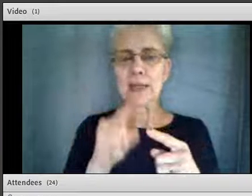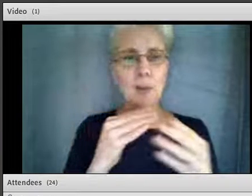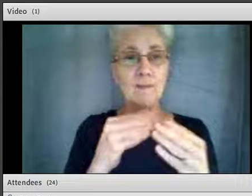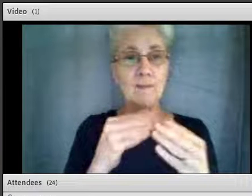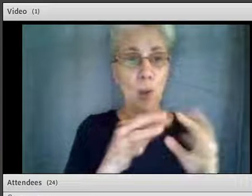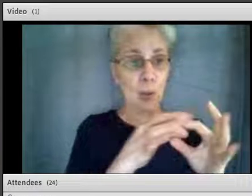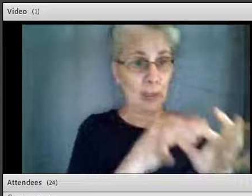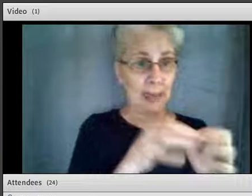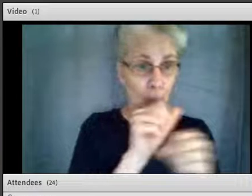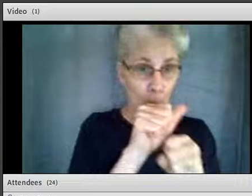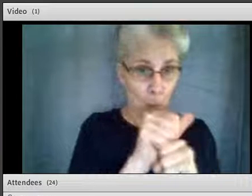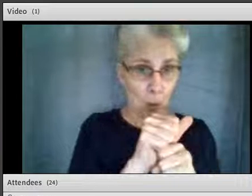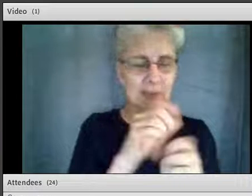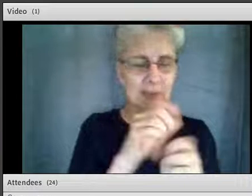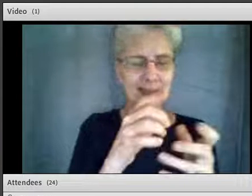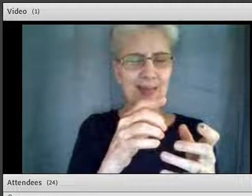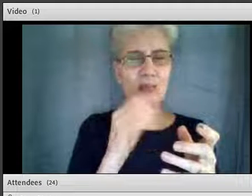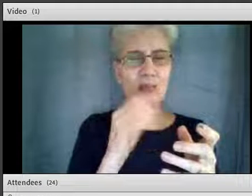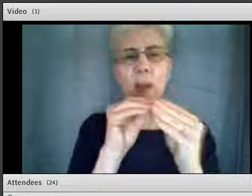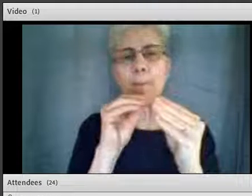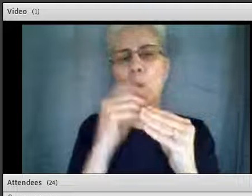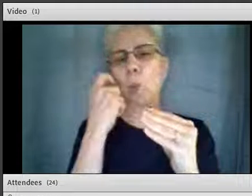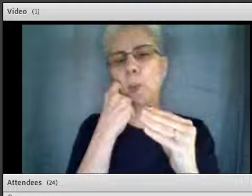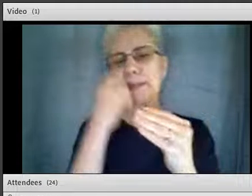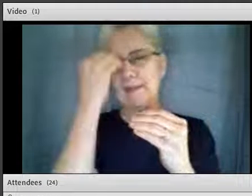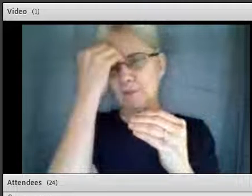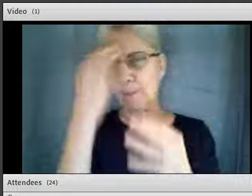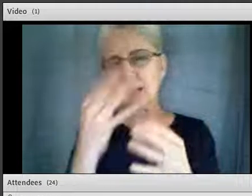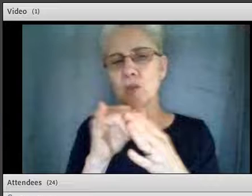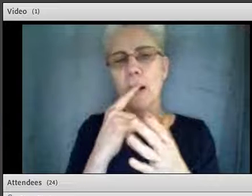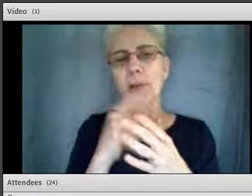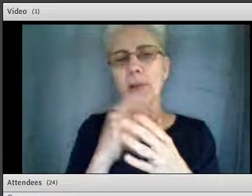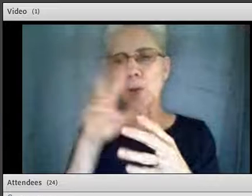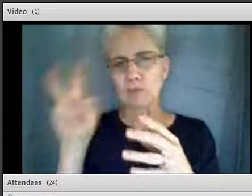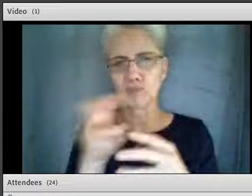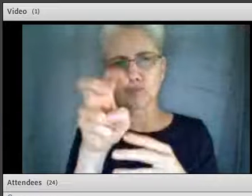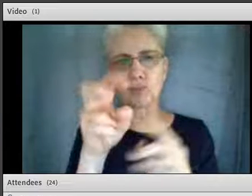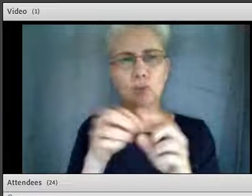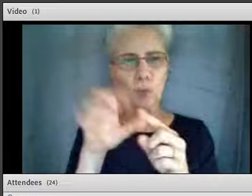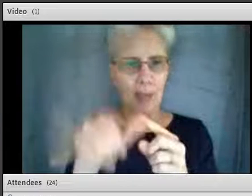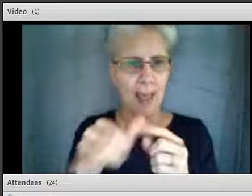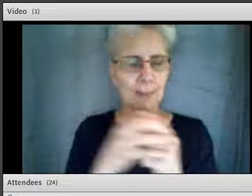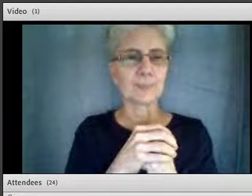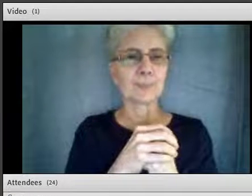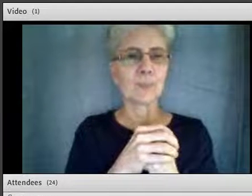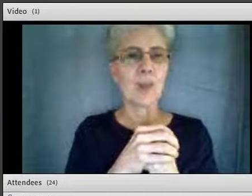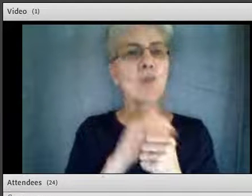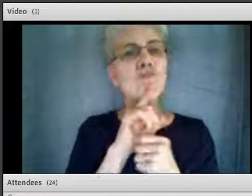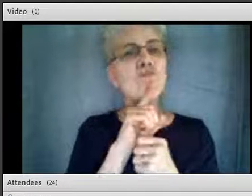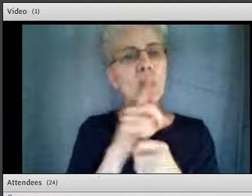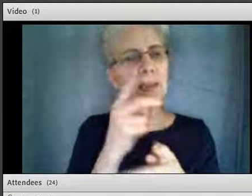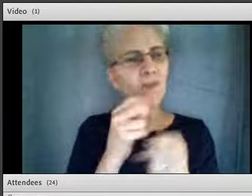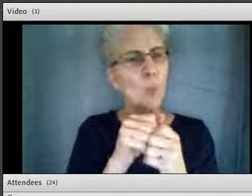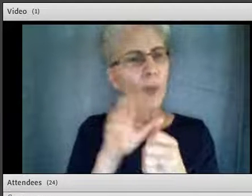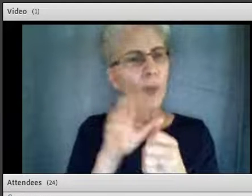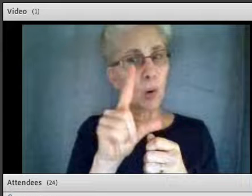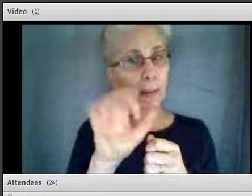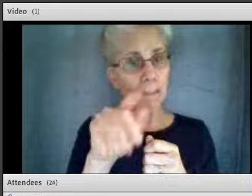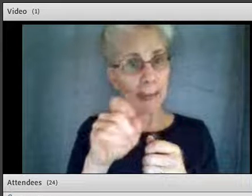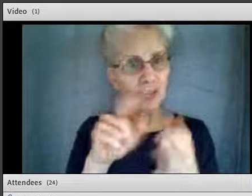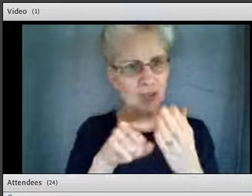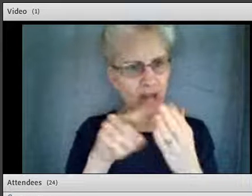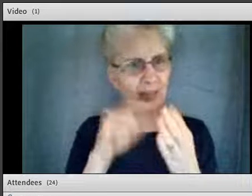more recent information that you probably want to be linking to. So be really careful with your links. Check them on a regular basis.